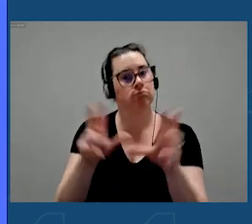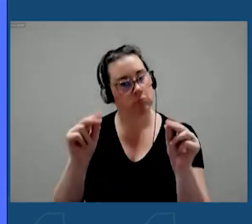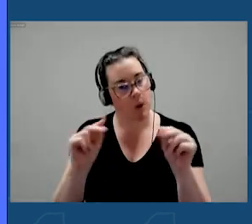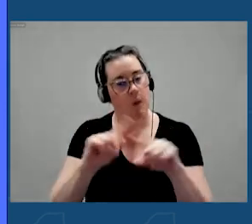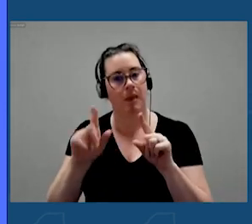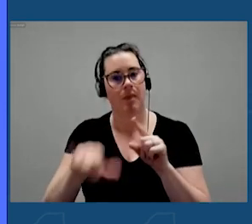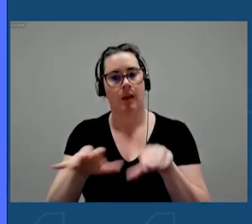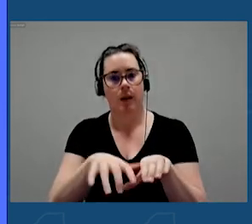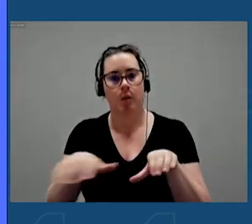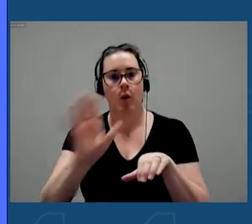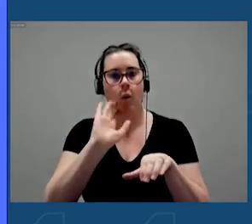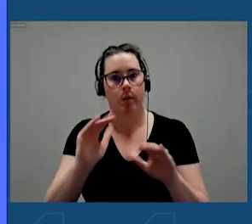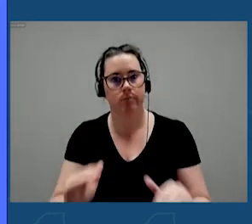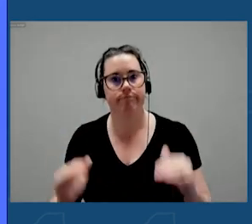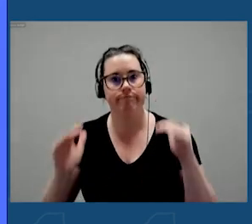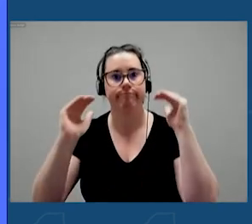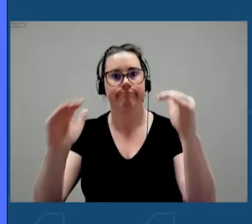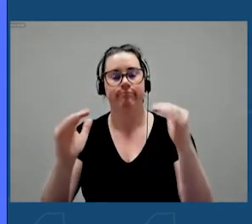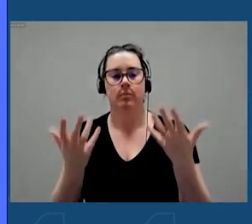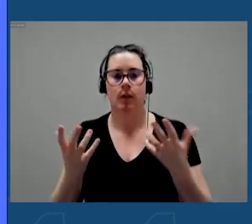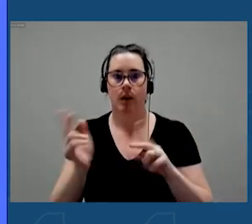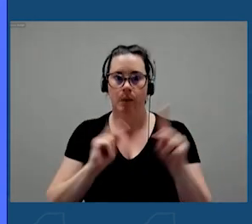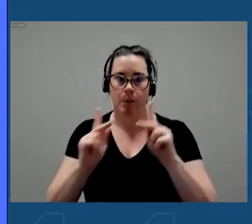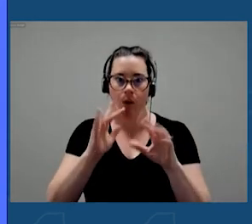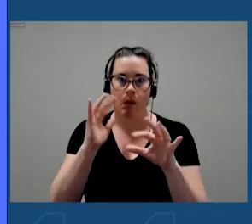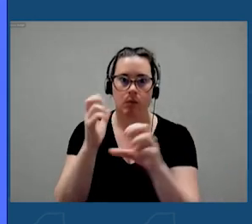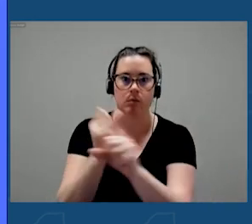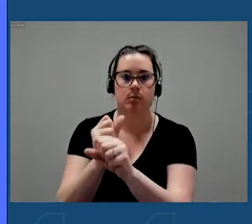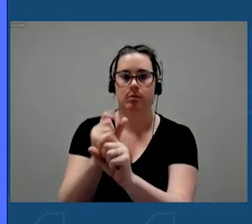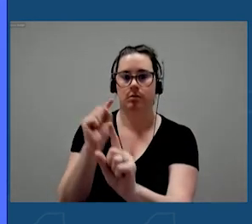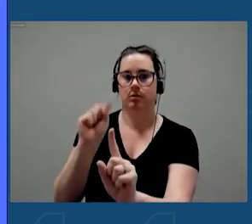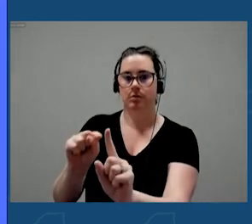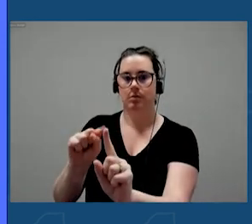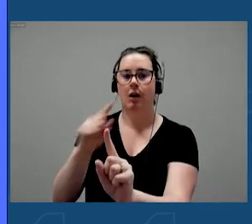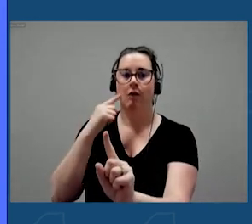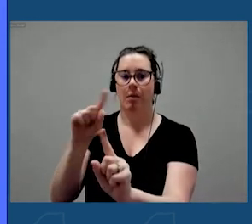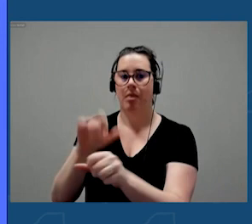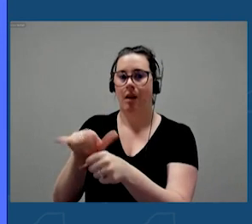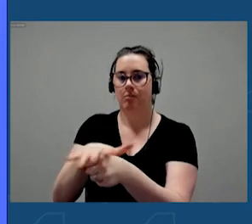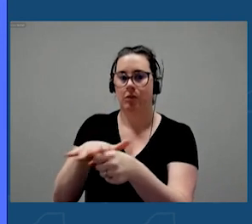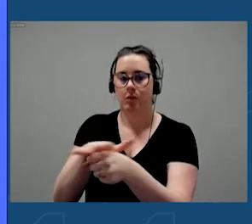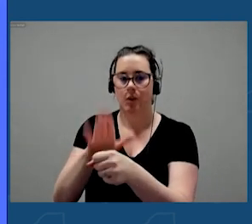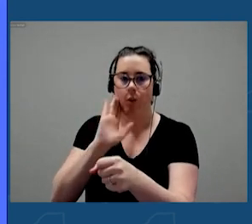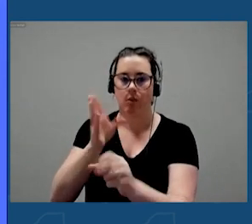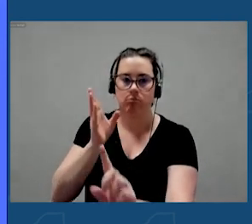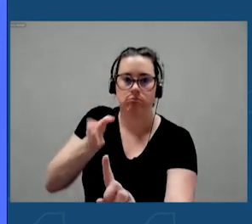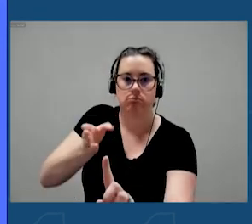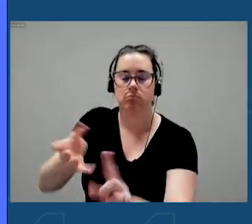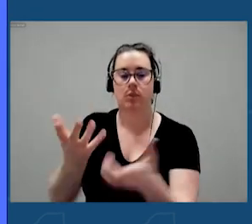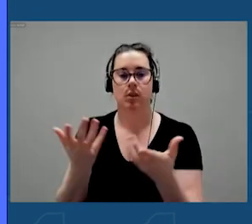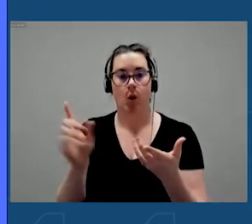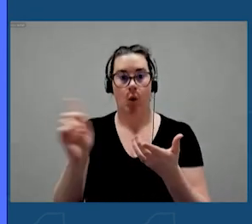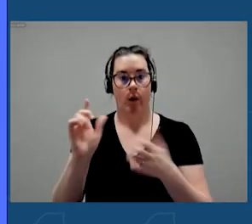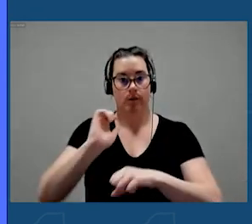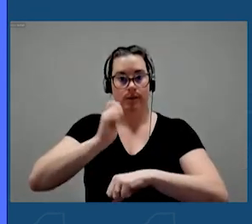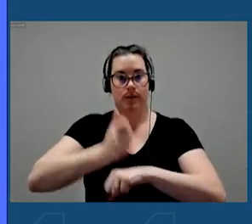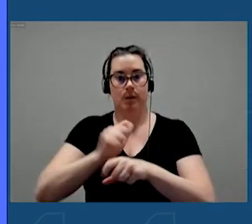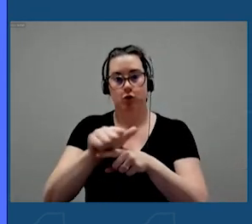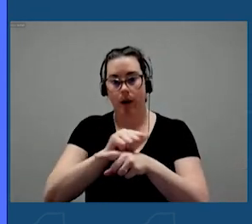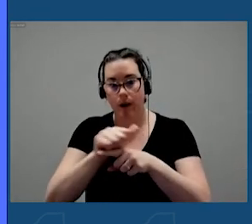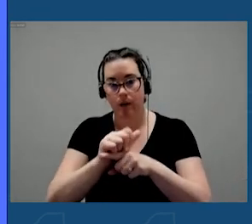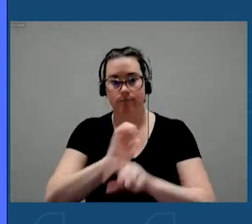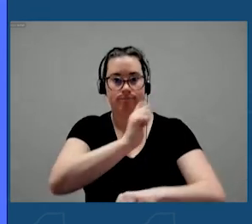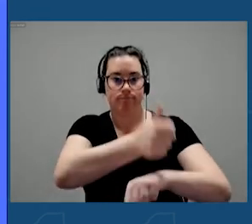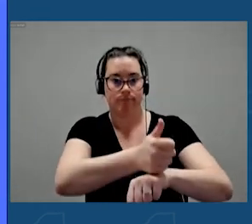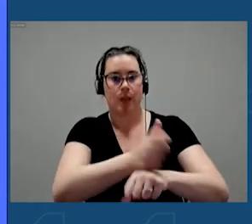alone. And the jobs are going to be attracted to people right in that neighborhood. So it's where you're putting the job training programs, and the jobs follow. So